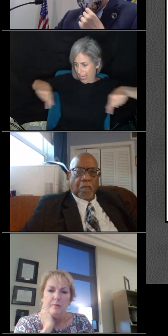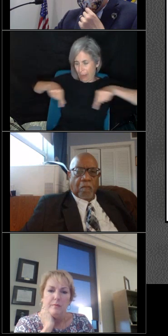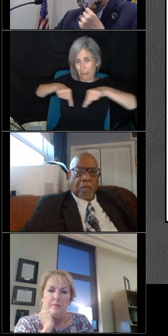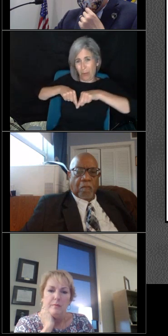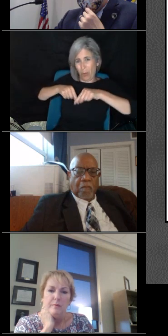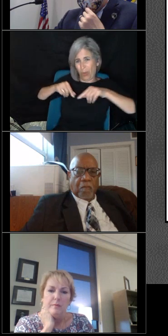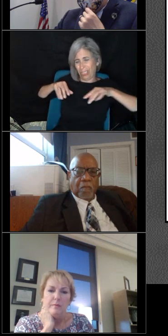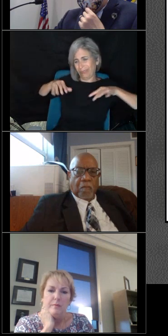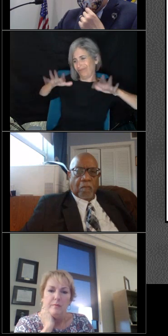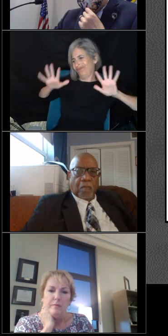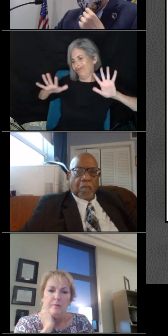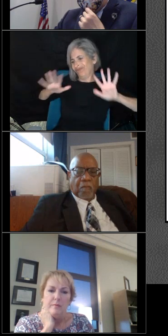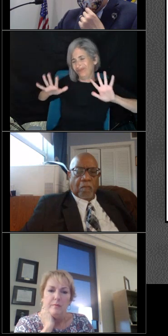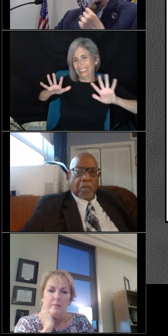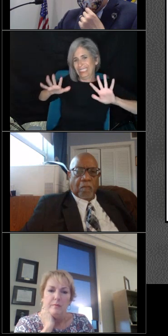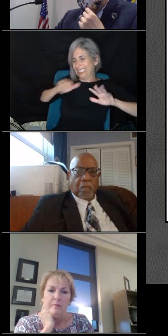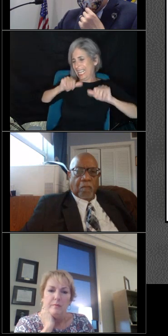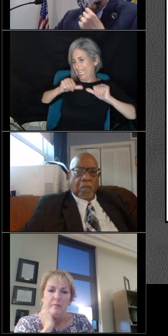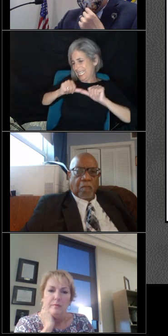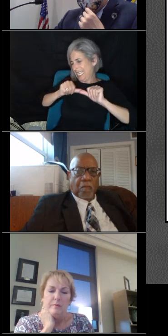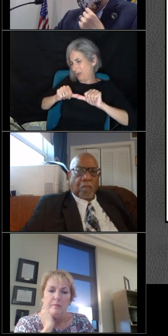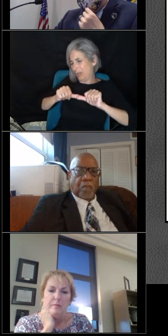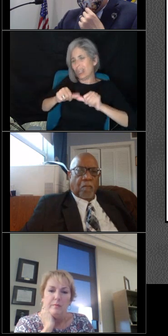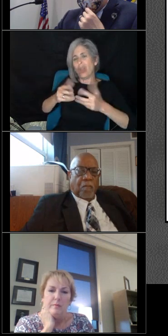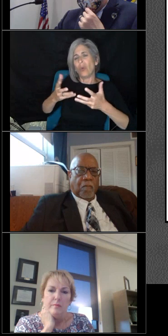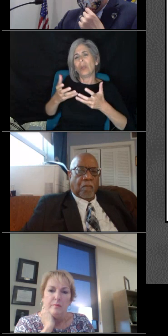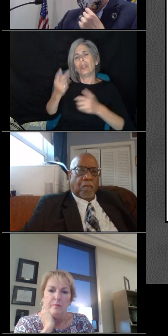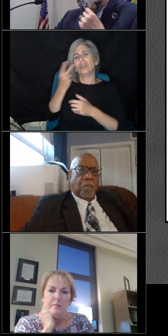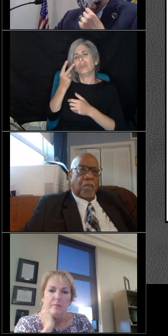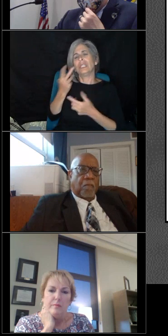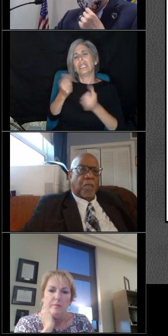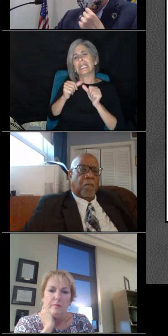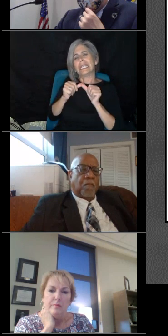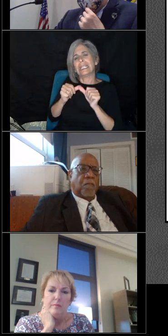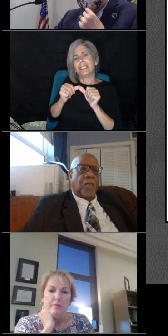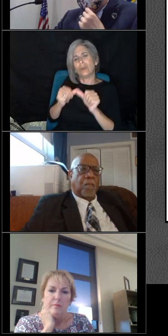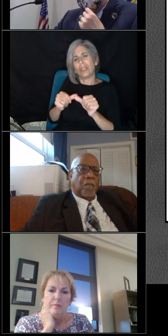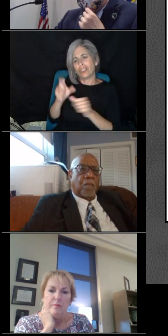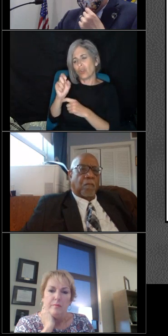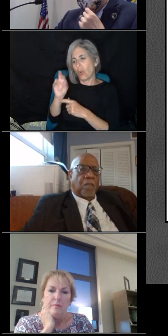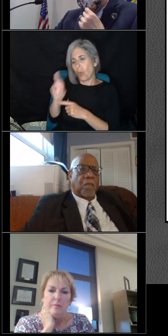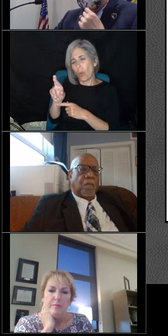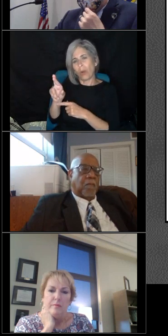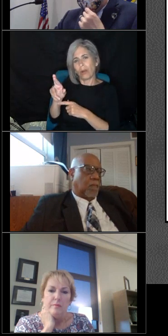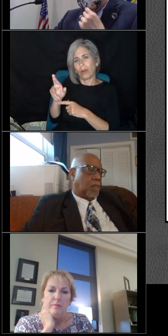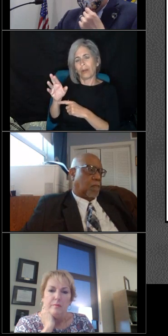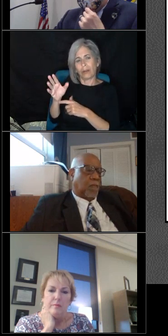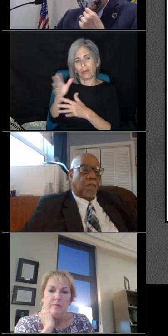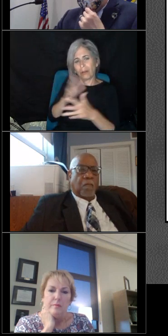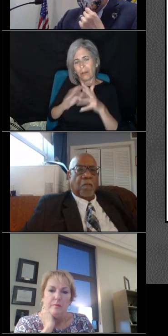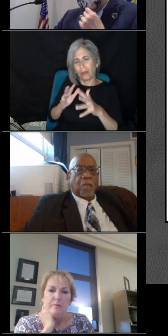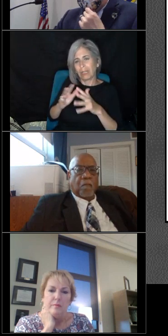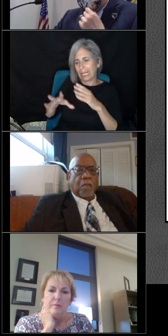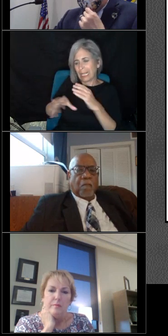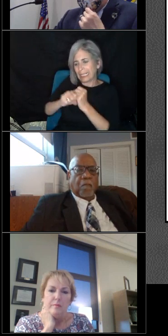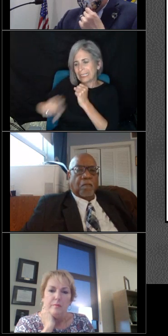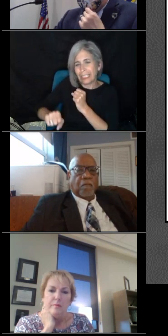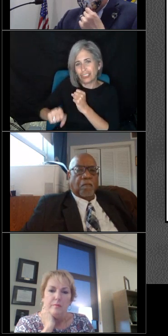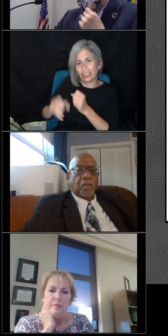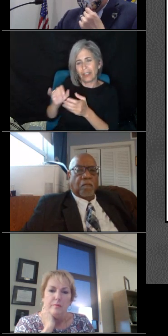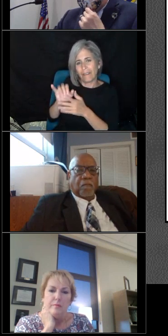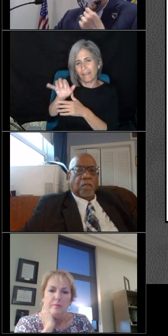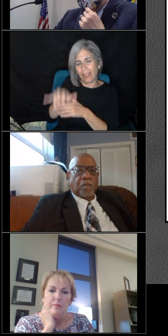It doesn't, like, it's not a continuation. I think what I'm looking for is I would like to see a continuation or some just kind of like extension of the flag rather